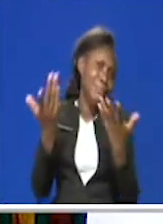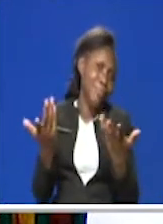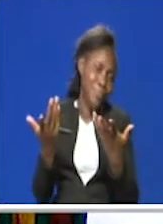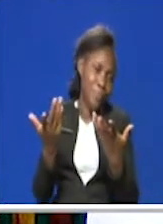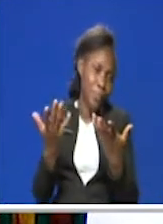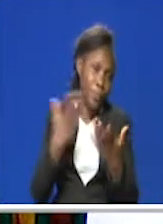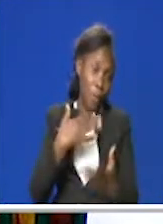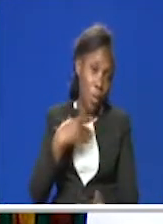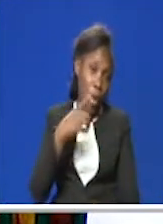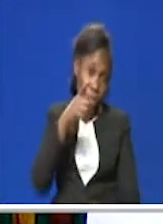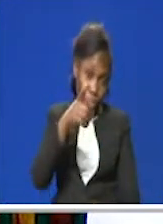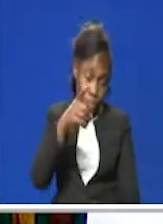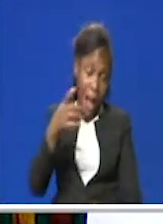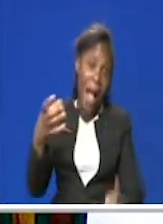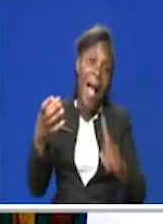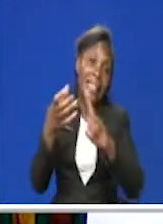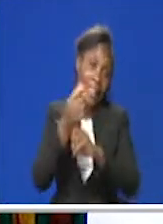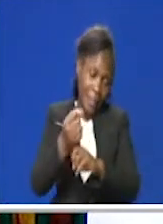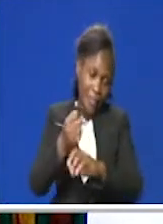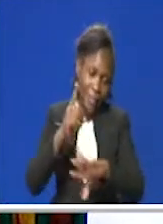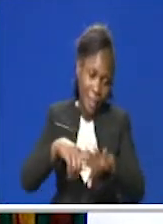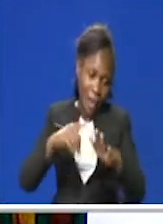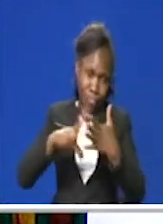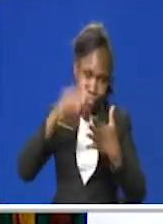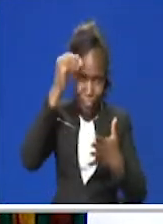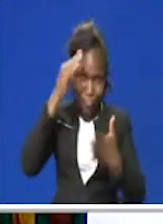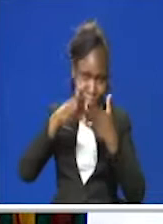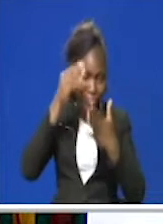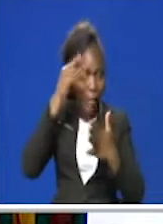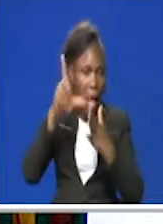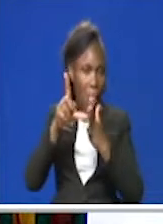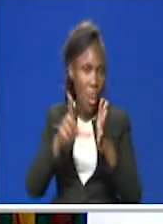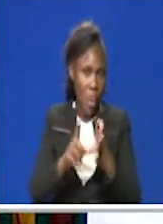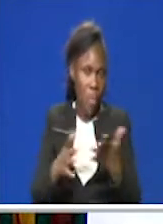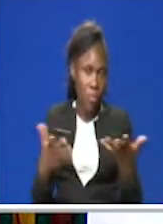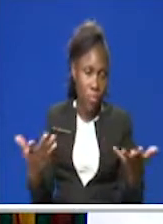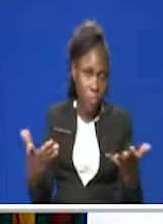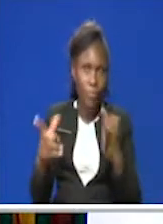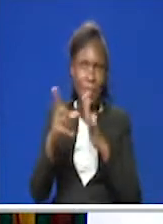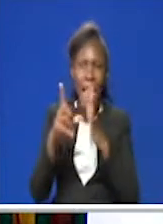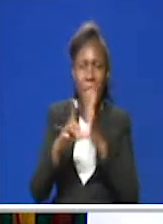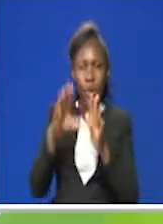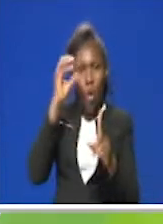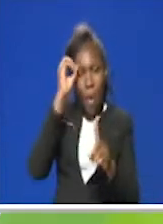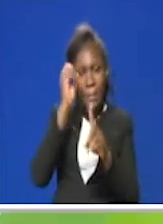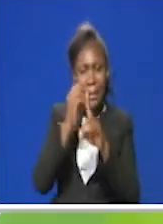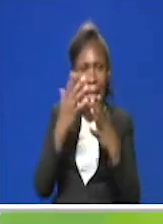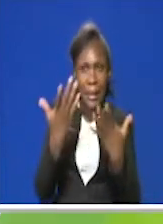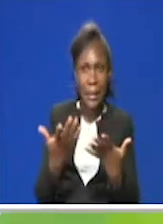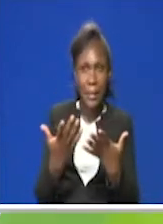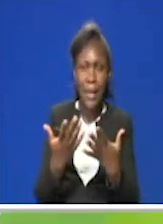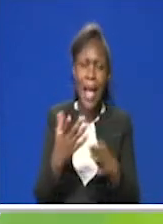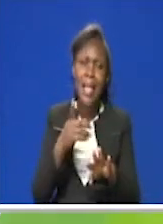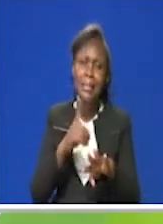I want us to achieve during this lesson. So our lesson objectives are, by